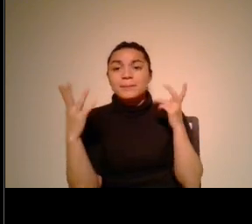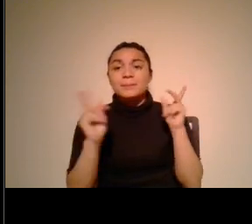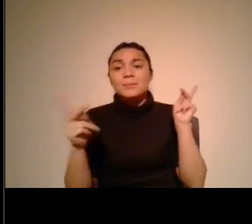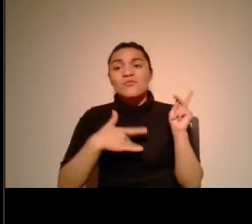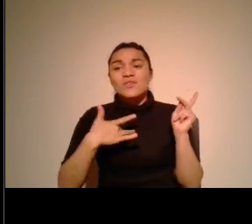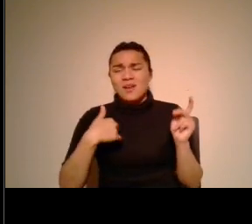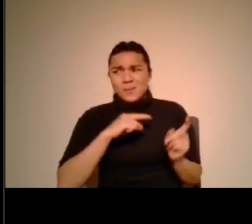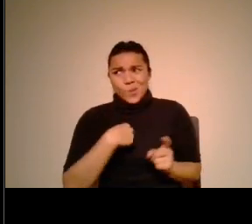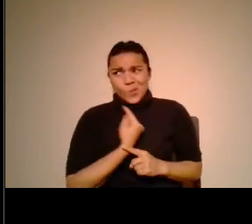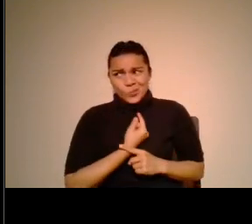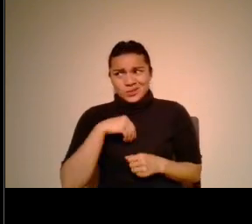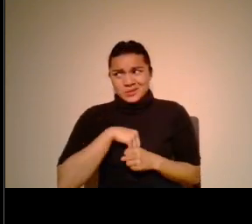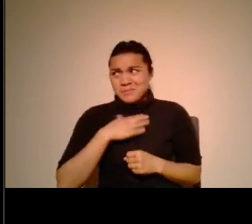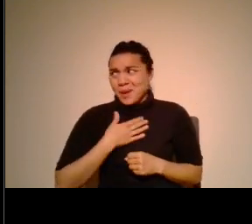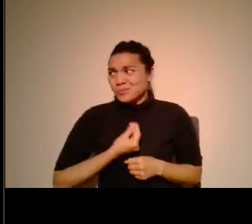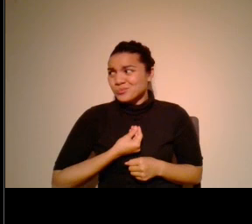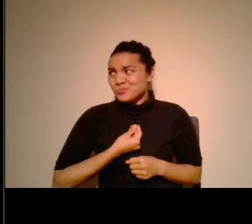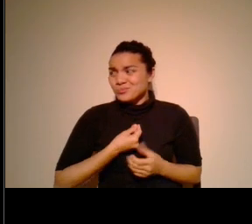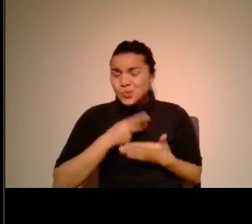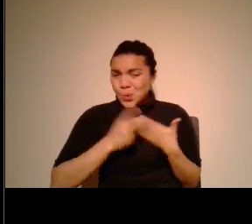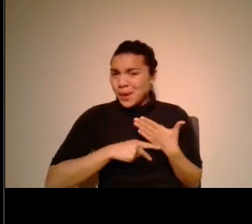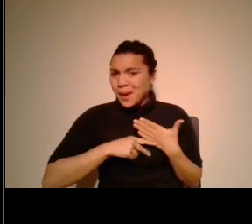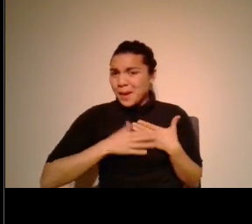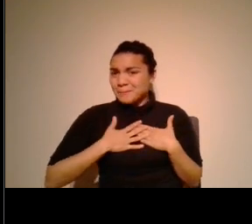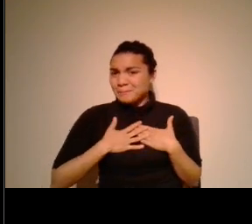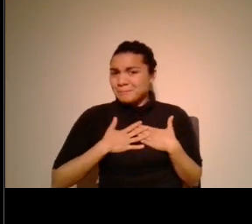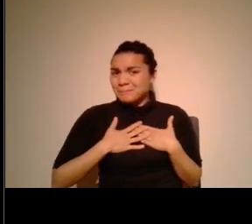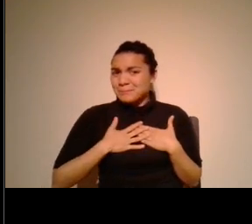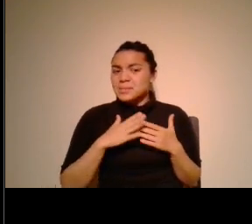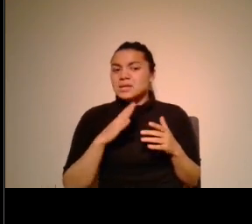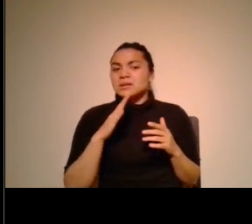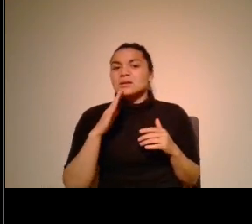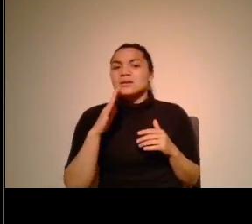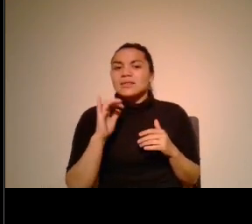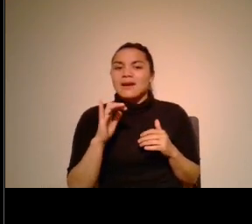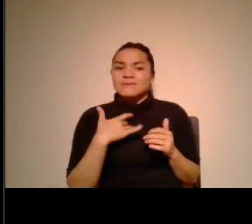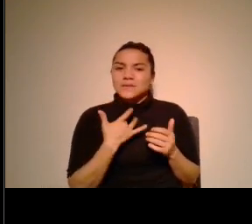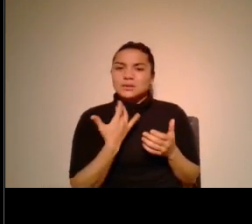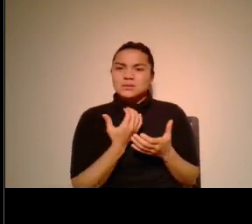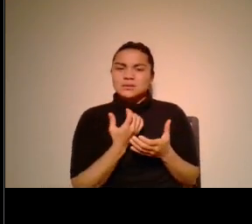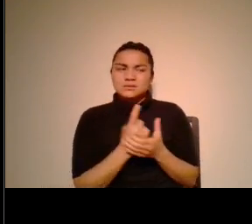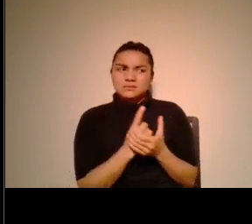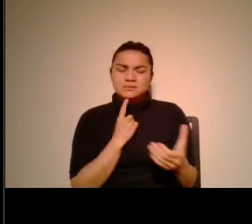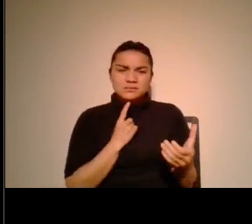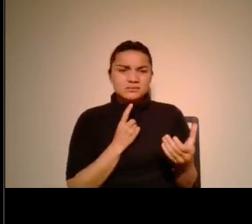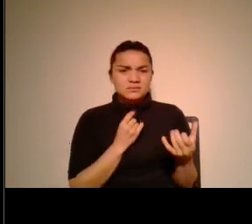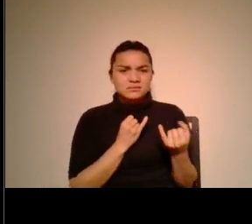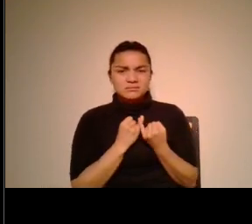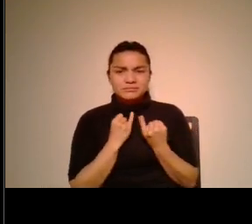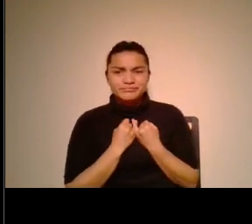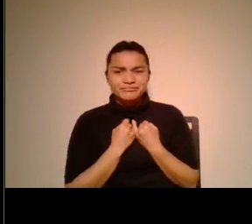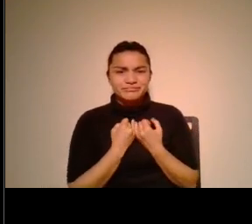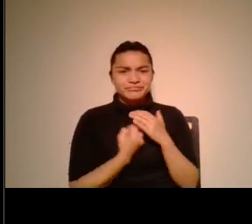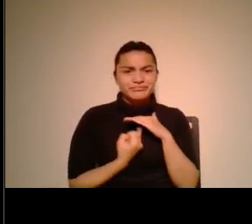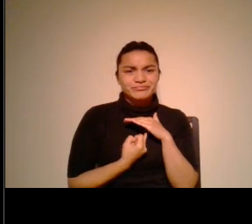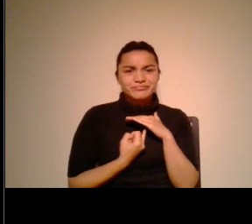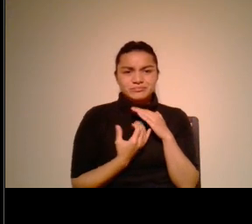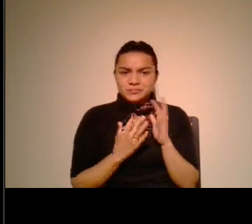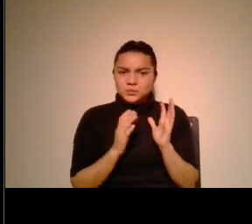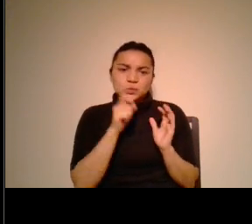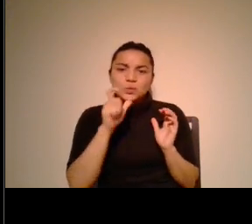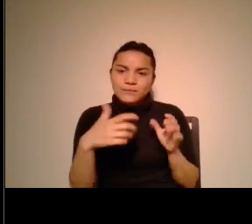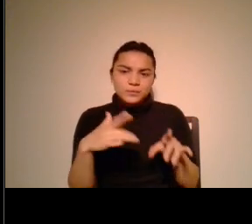program. And that can be very, very isolating and alienating, and you don't have to feel that way. There